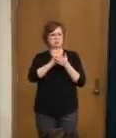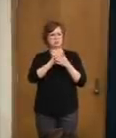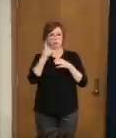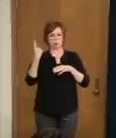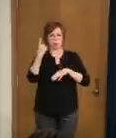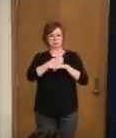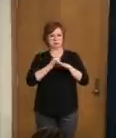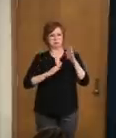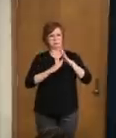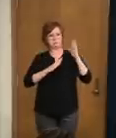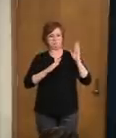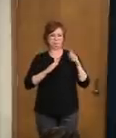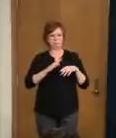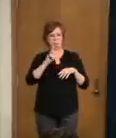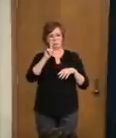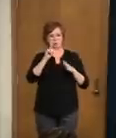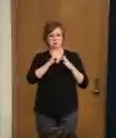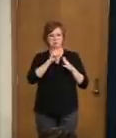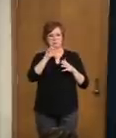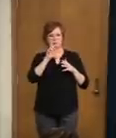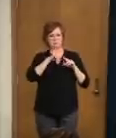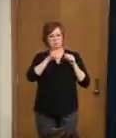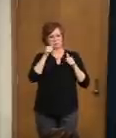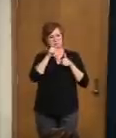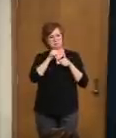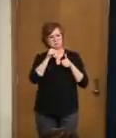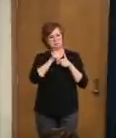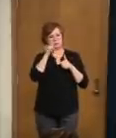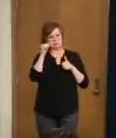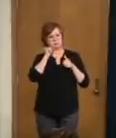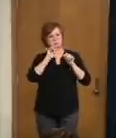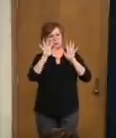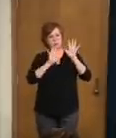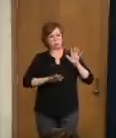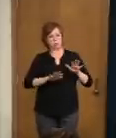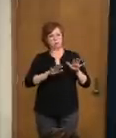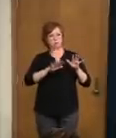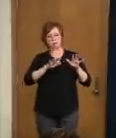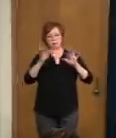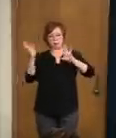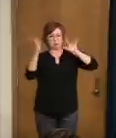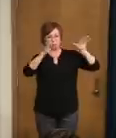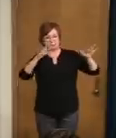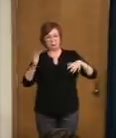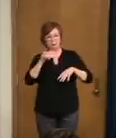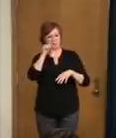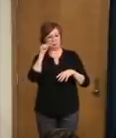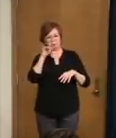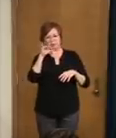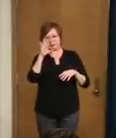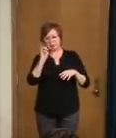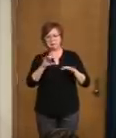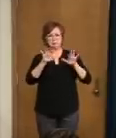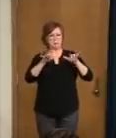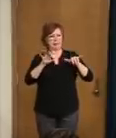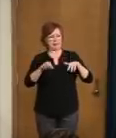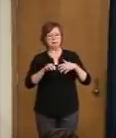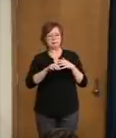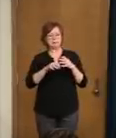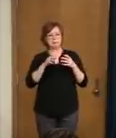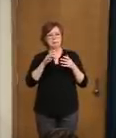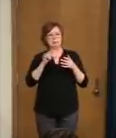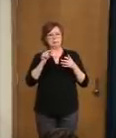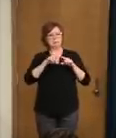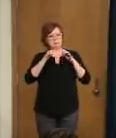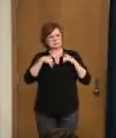a single day yet, and that is despite a significant weather event that impacted many locations across the province. We are continuing to build on